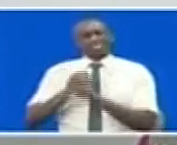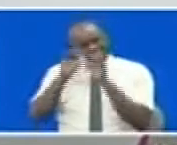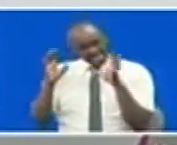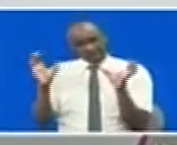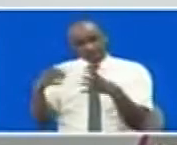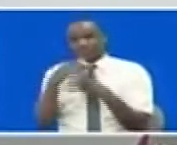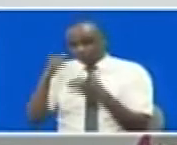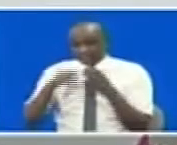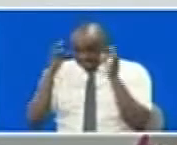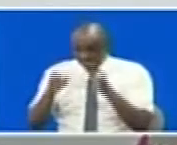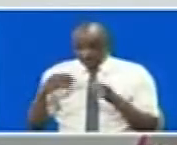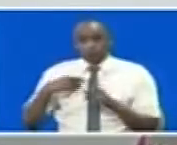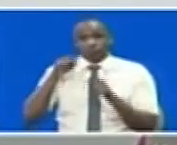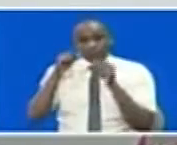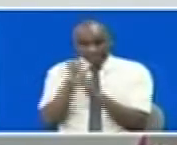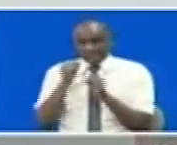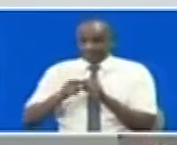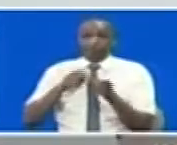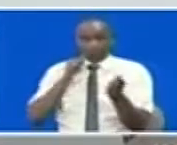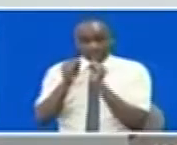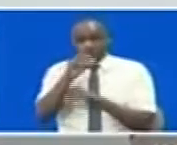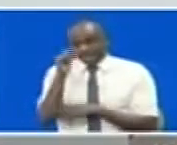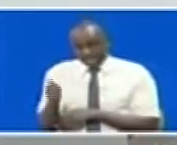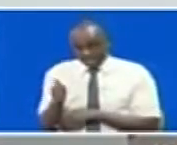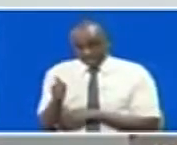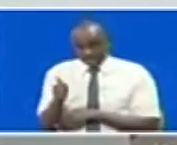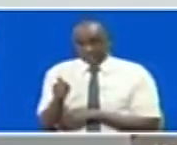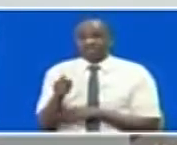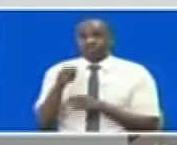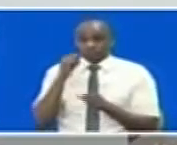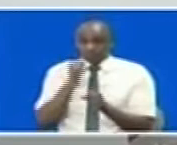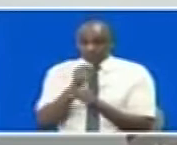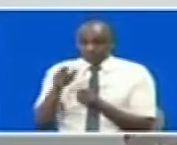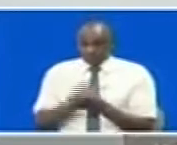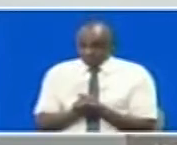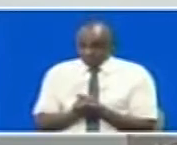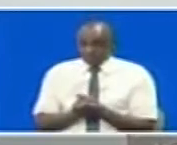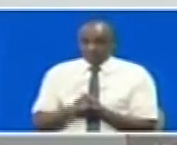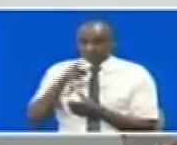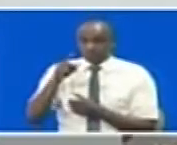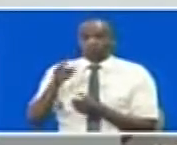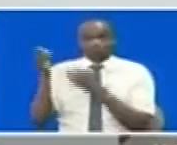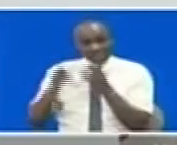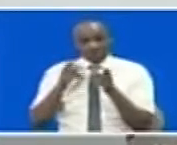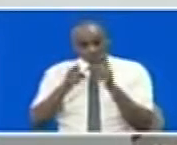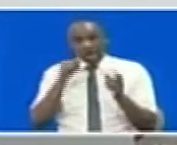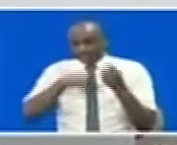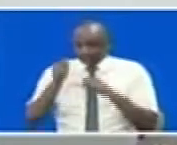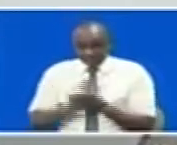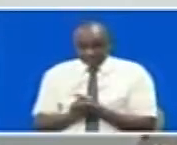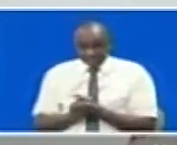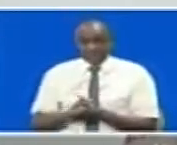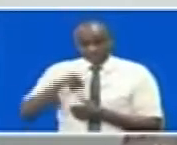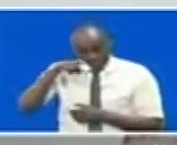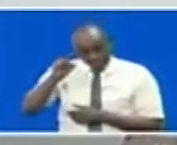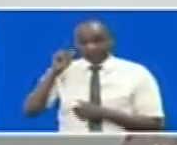that if you incite people without lawful authority to make preparation to generate warlike activity, then